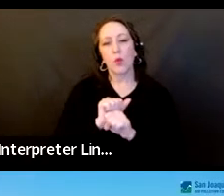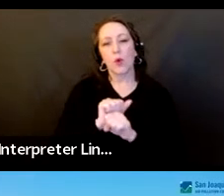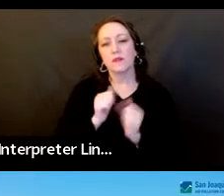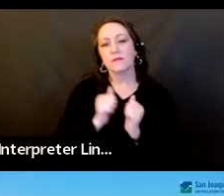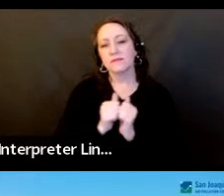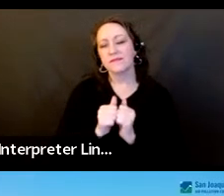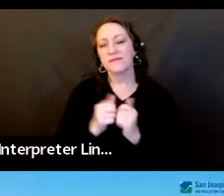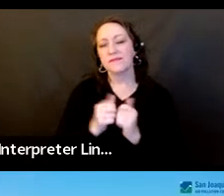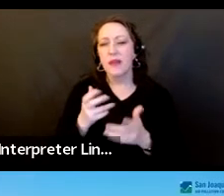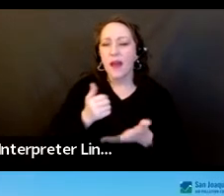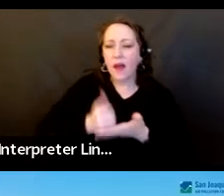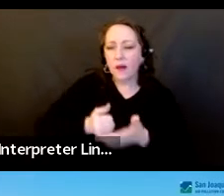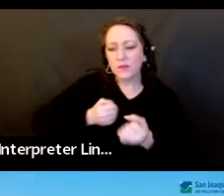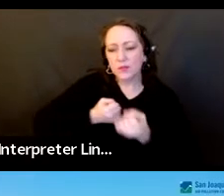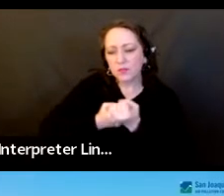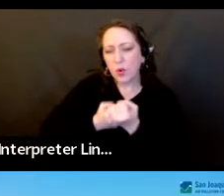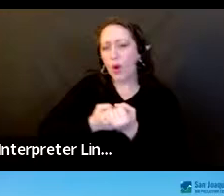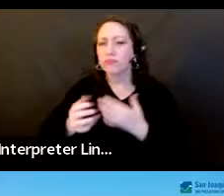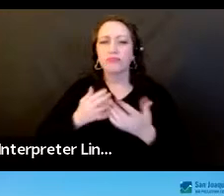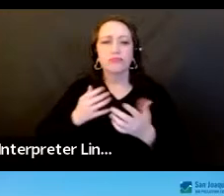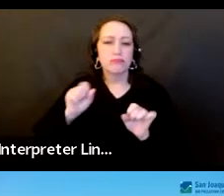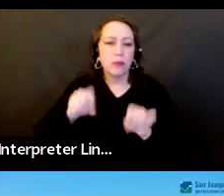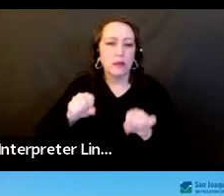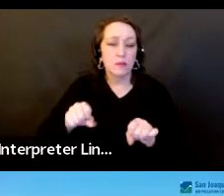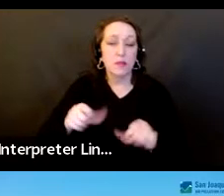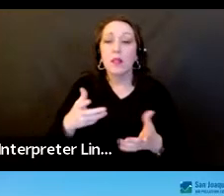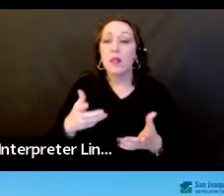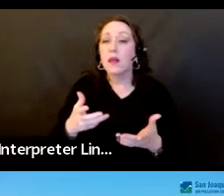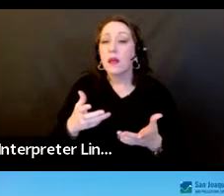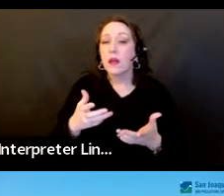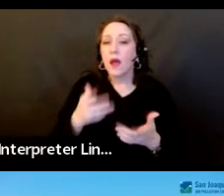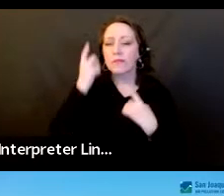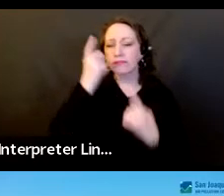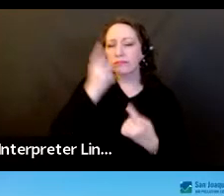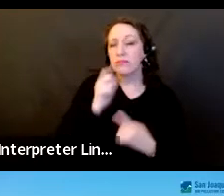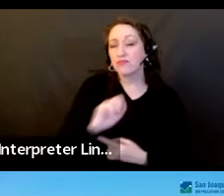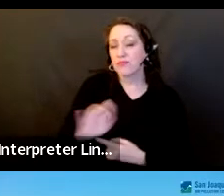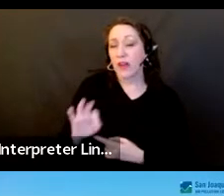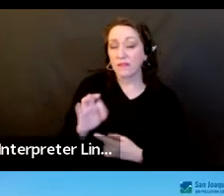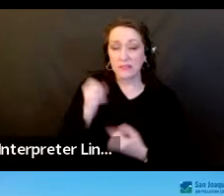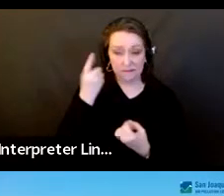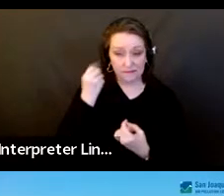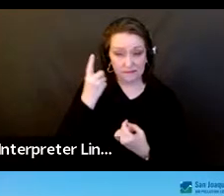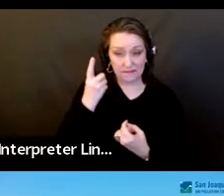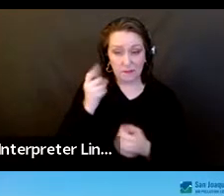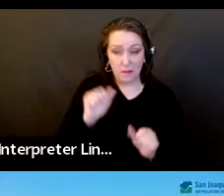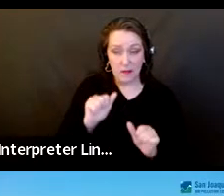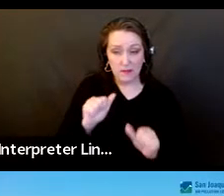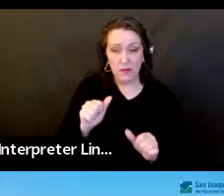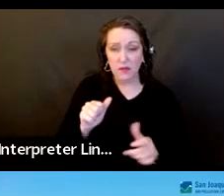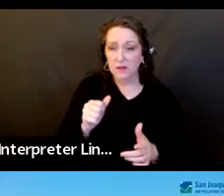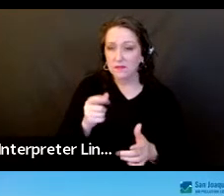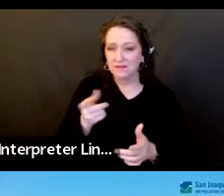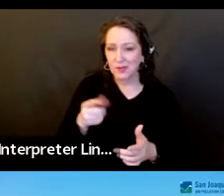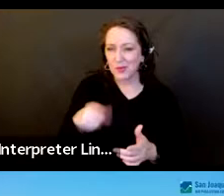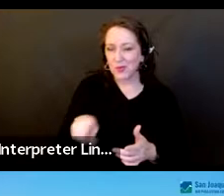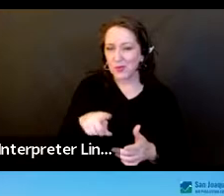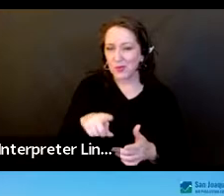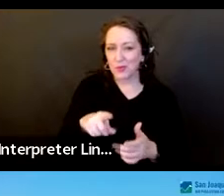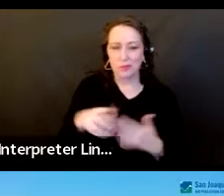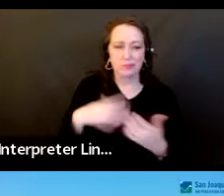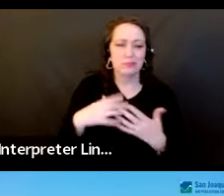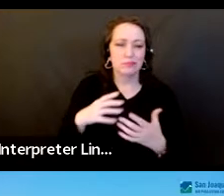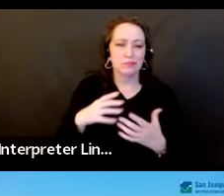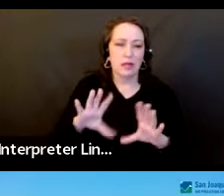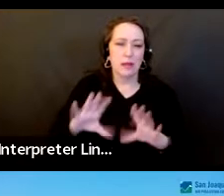to kind of help support wherever we can. And so I'm wondering, Jeff, if maybe it makes sense as you all, however the committee feels,